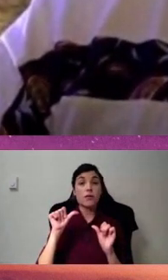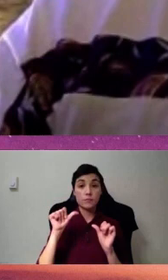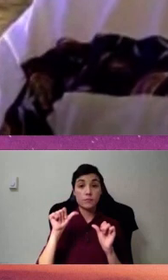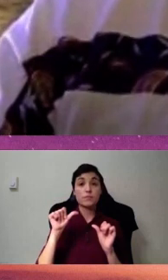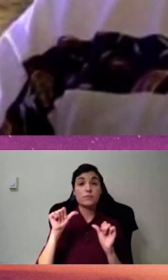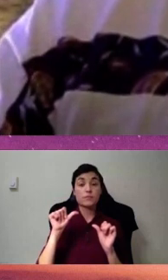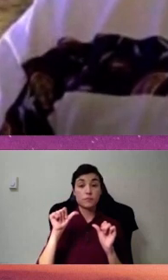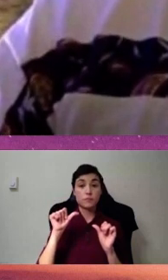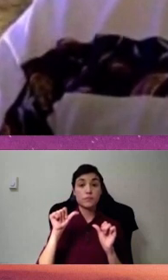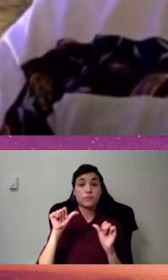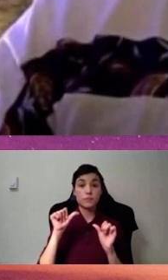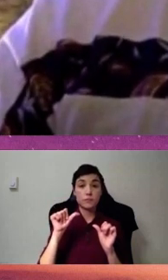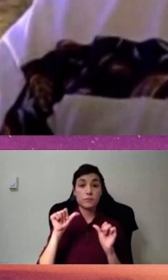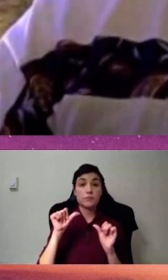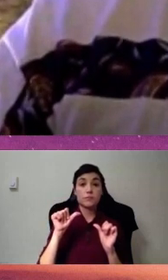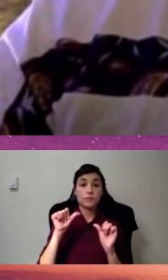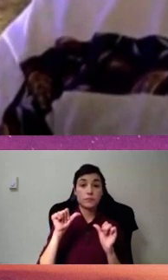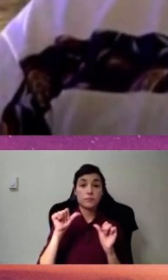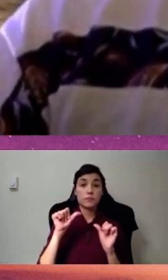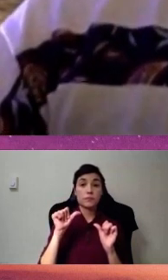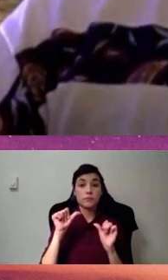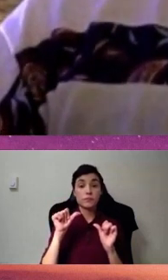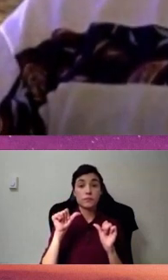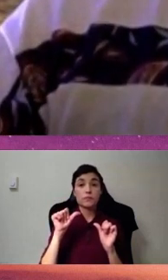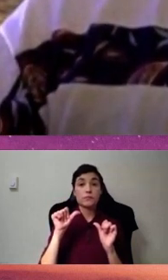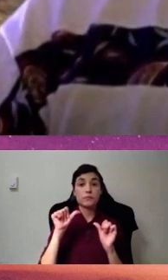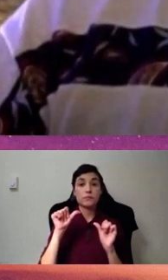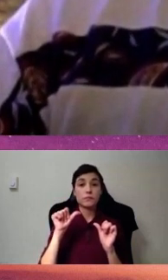spirit, and